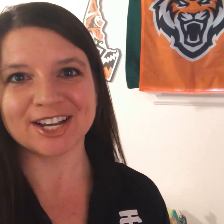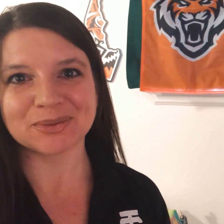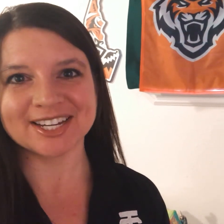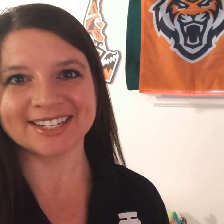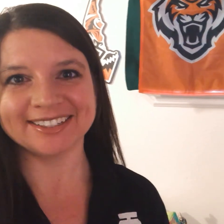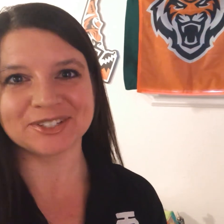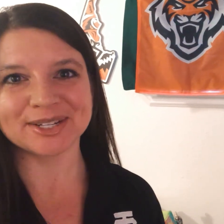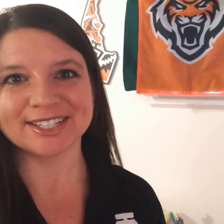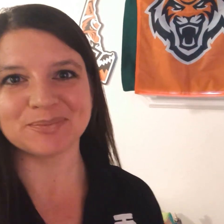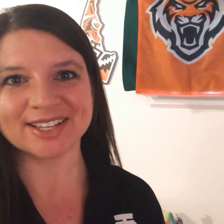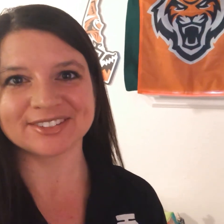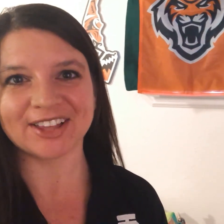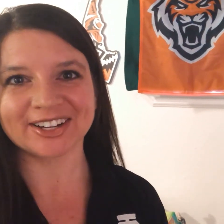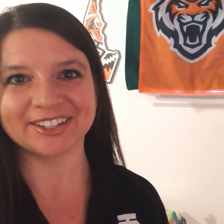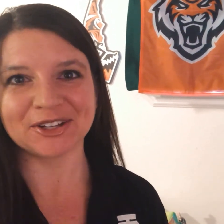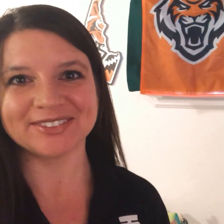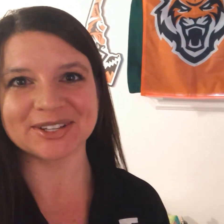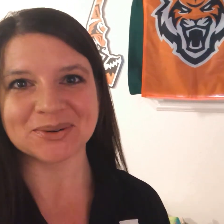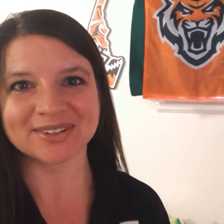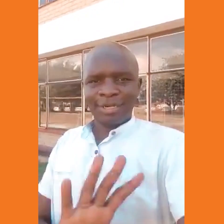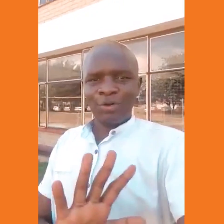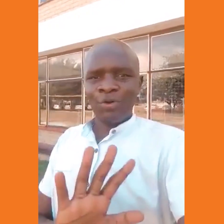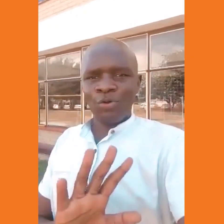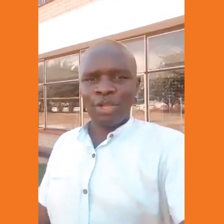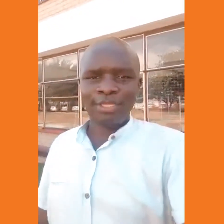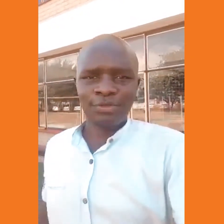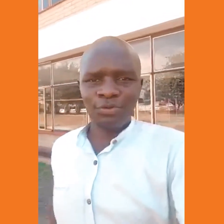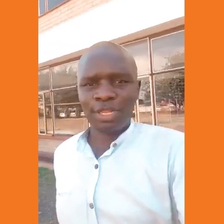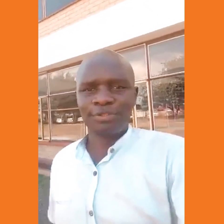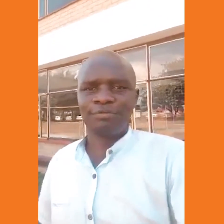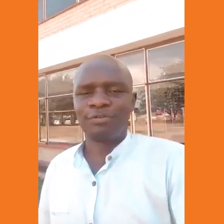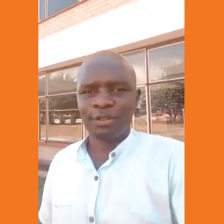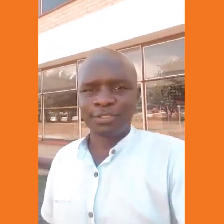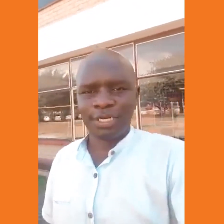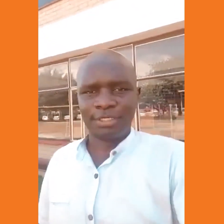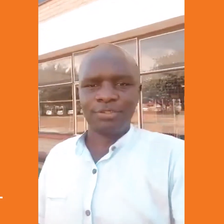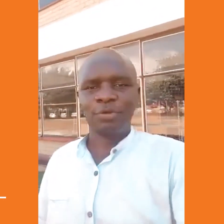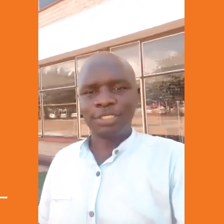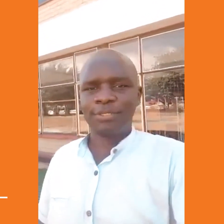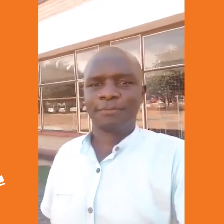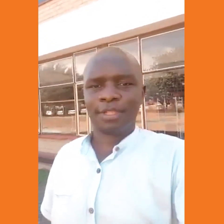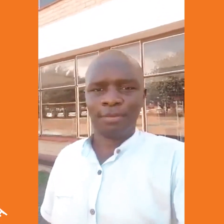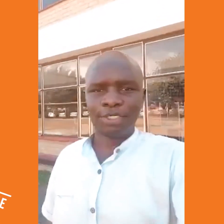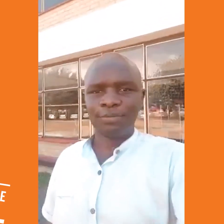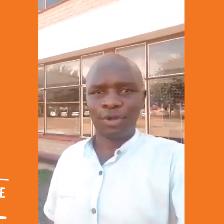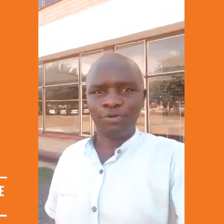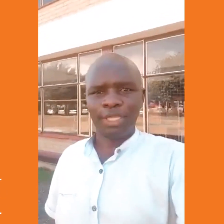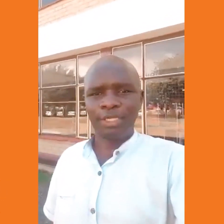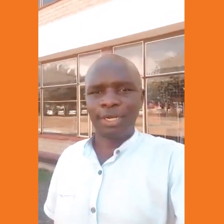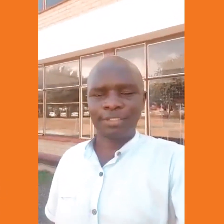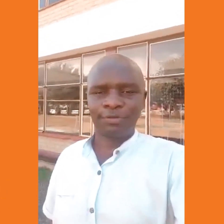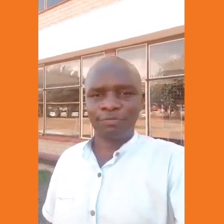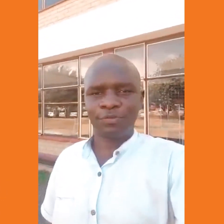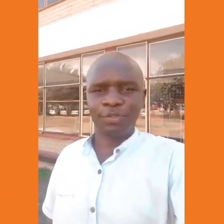on your graduation and to wish you the best of luck in all you do. Hello, ISU class of 2020. I'm Ratimu